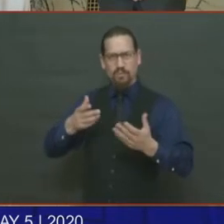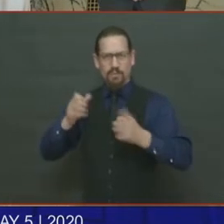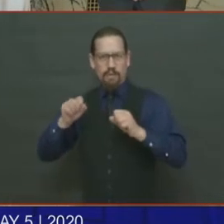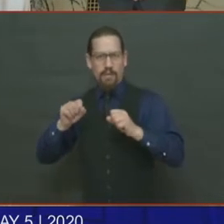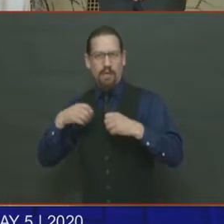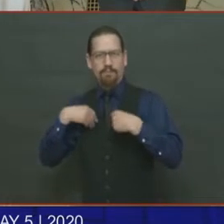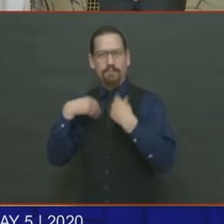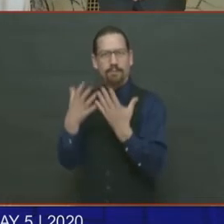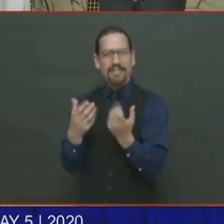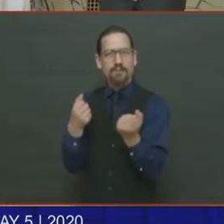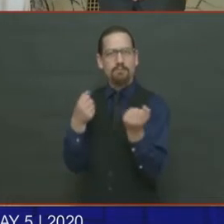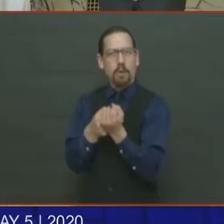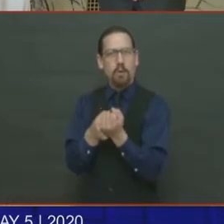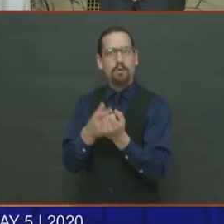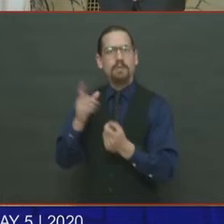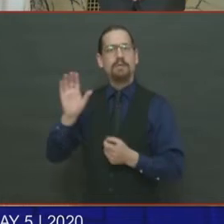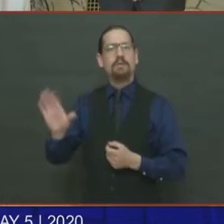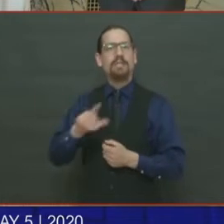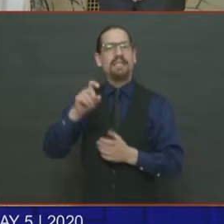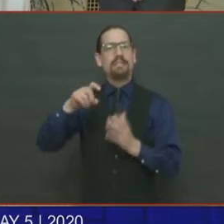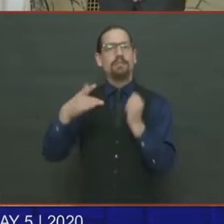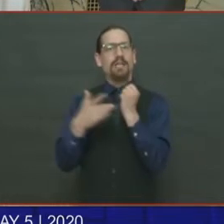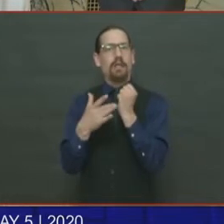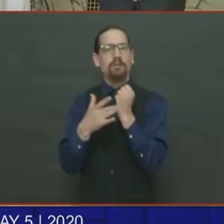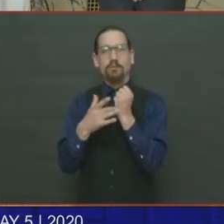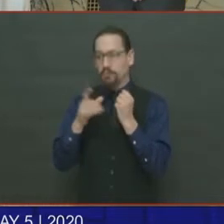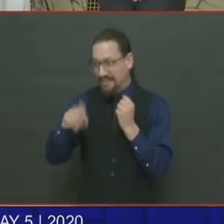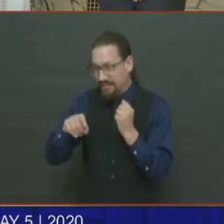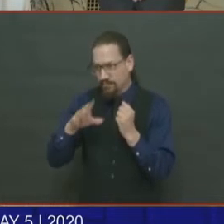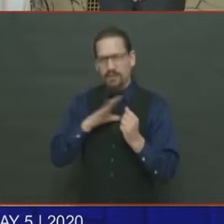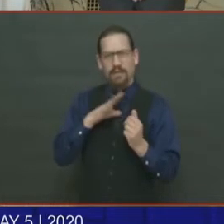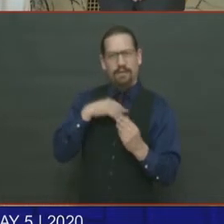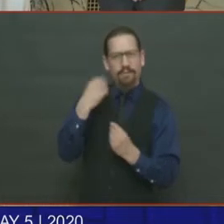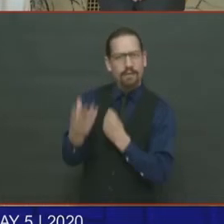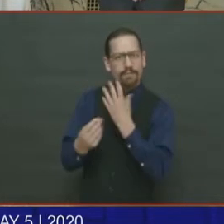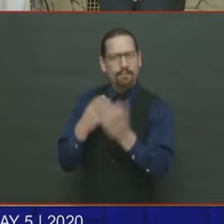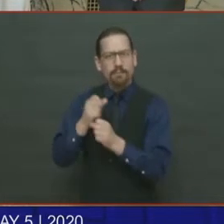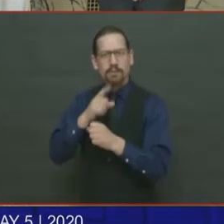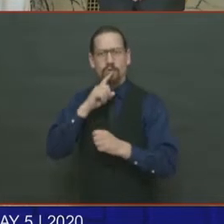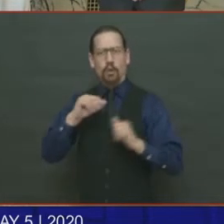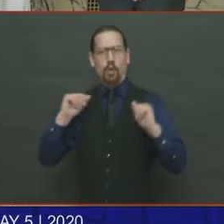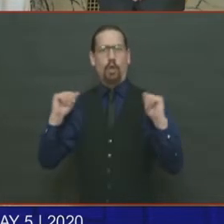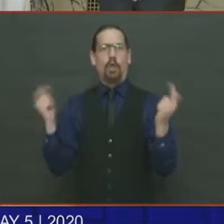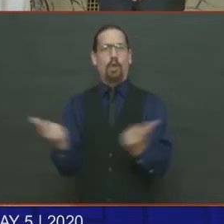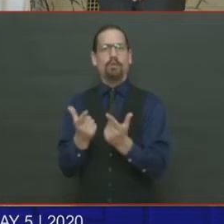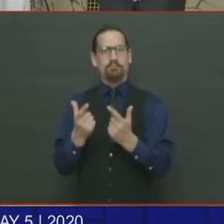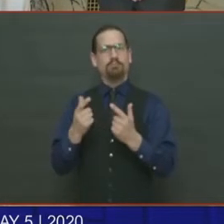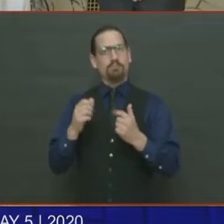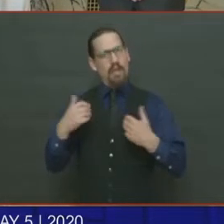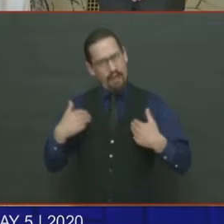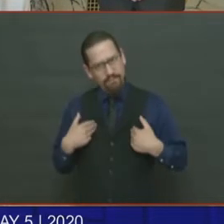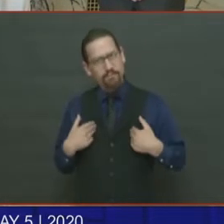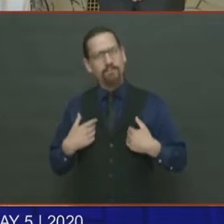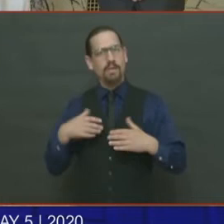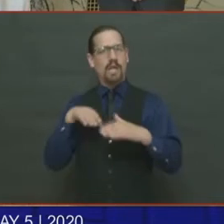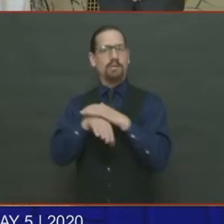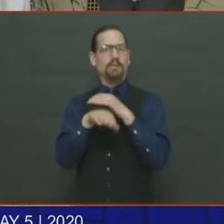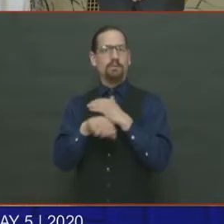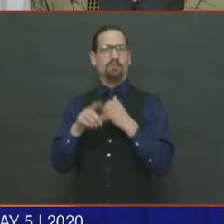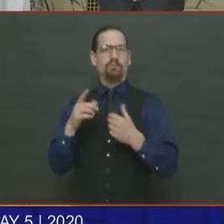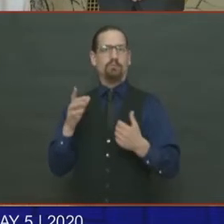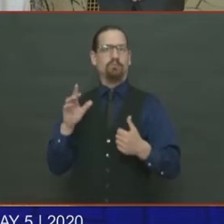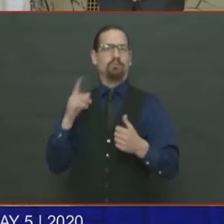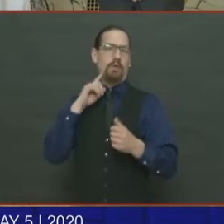our ability to make sure people with and without access to primary care